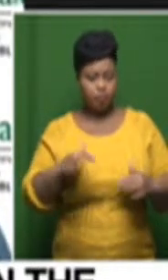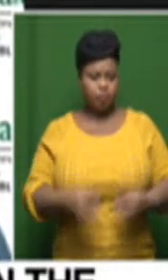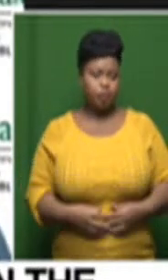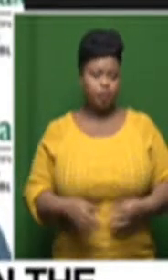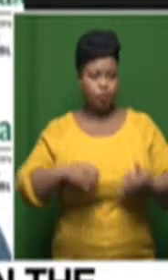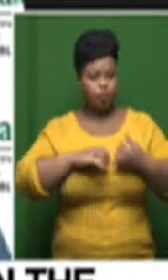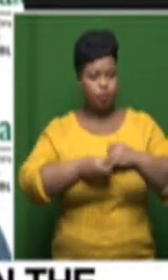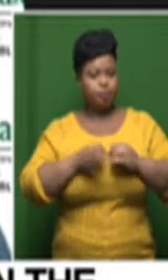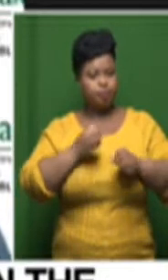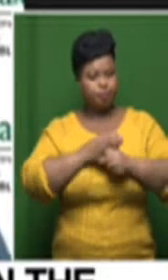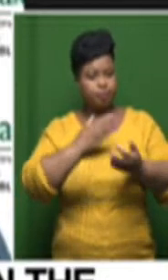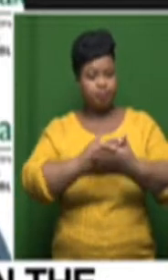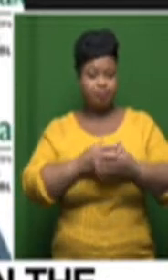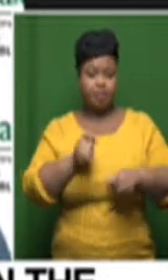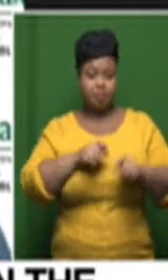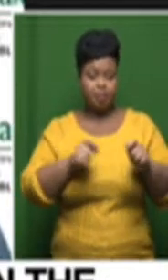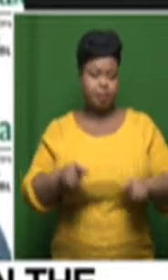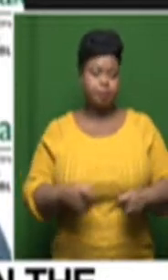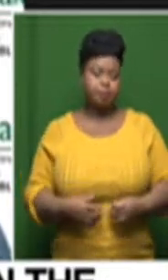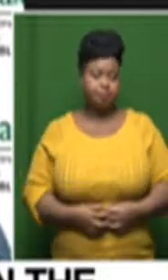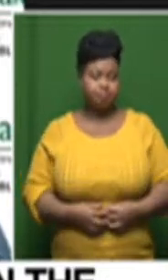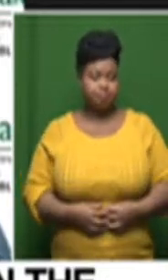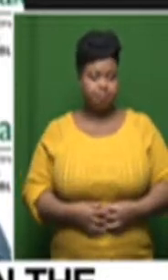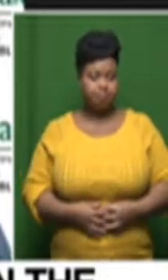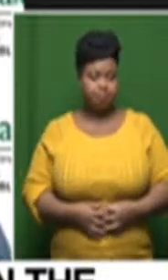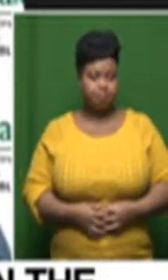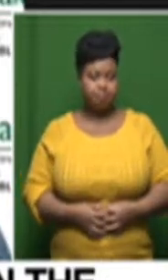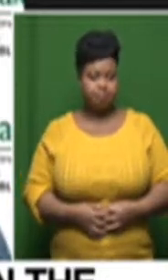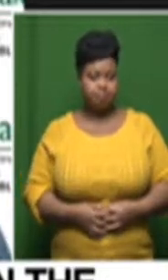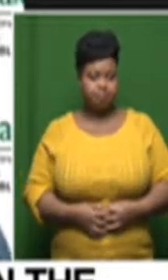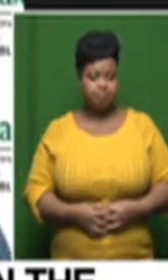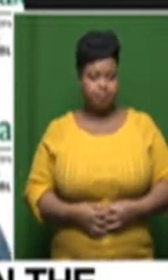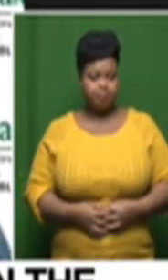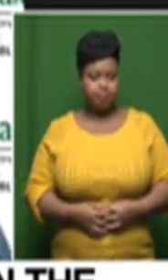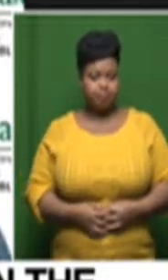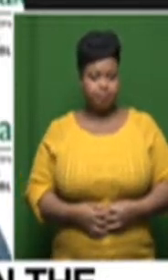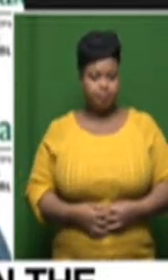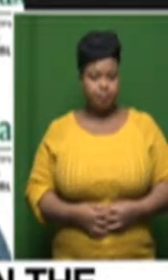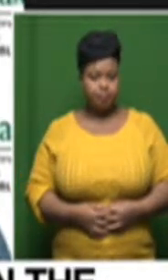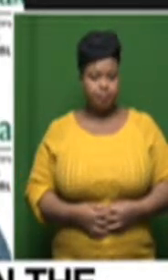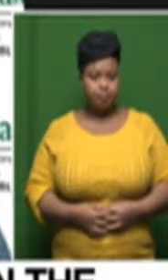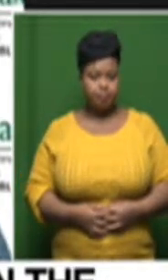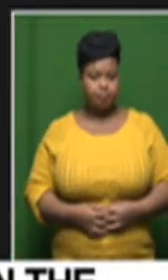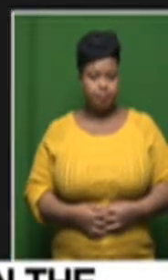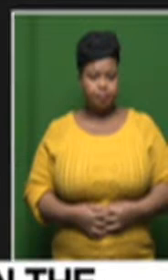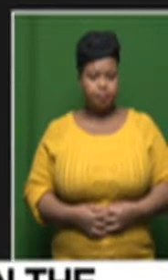reach the numbers they've reached. Over to you, Ms. Kamfa.